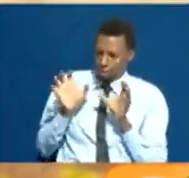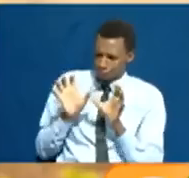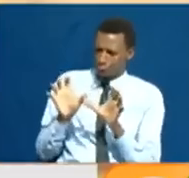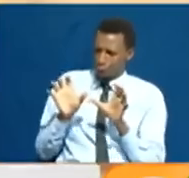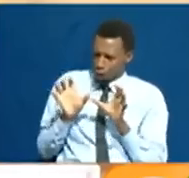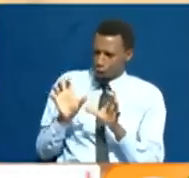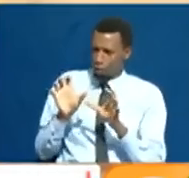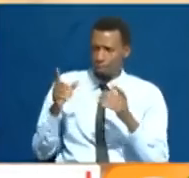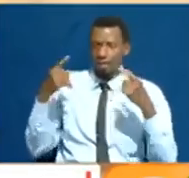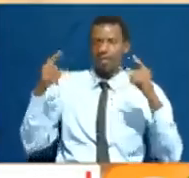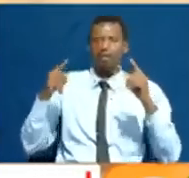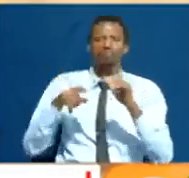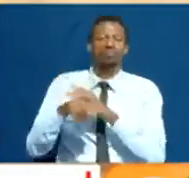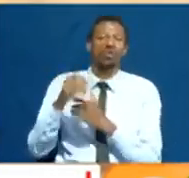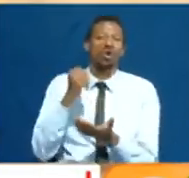we